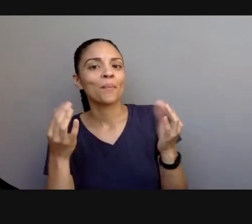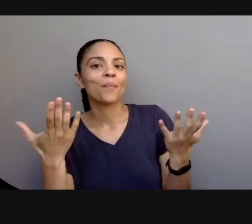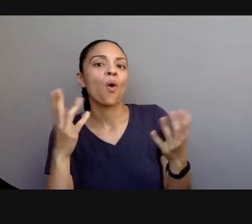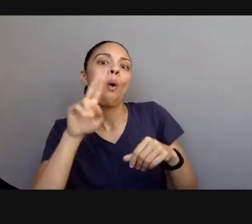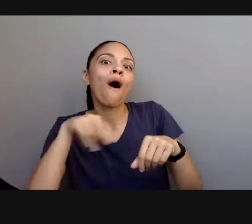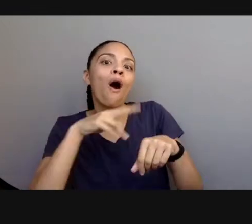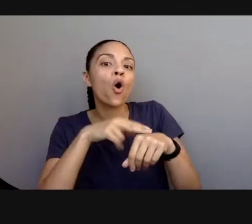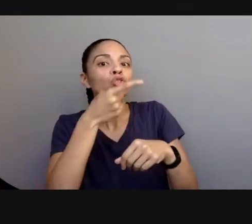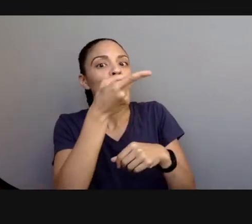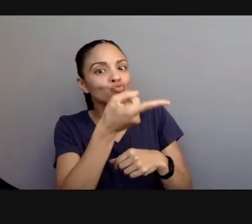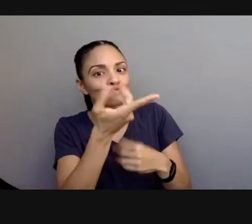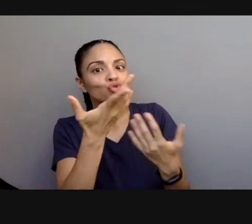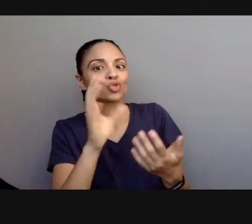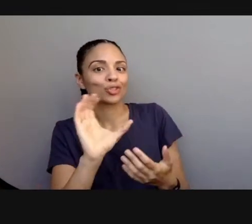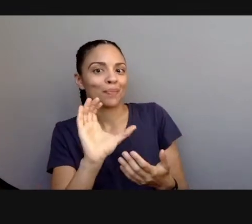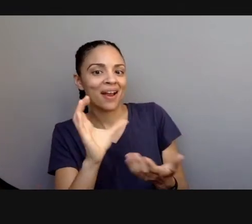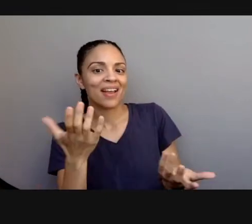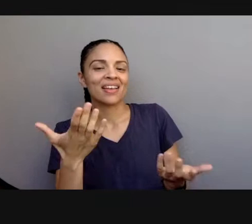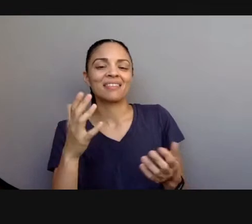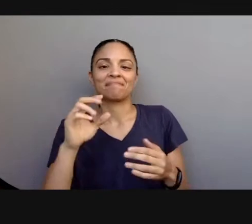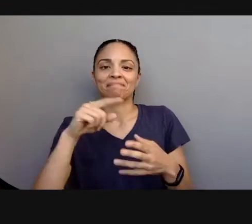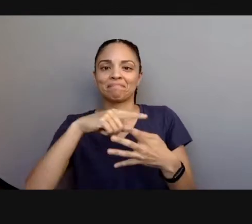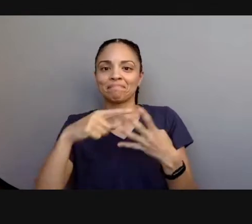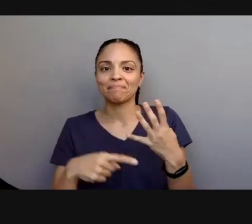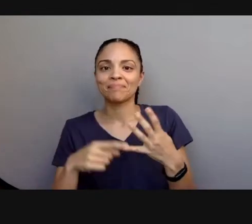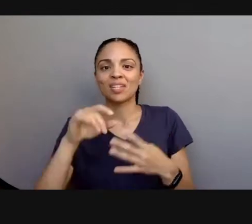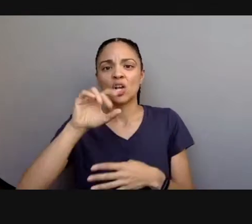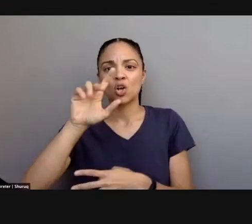Mr. Tracy Inman, Mr. Troy Powell,